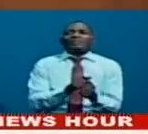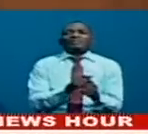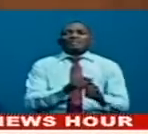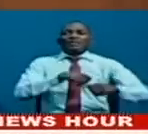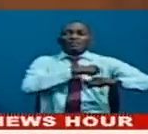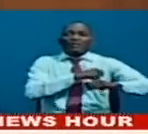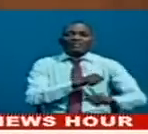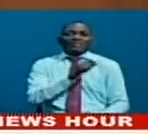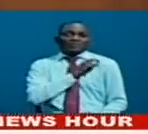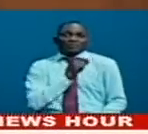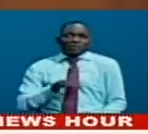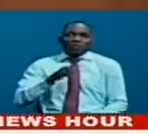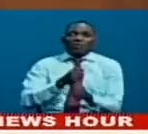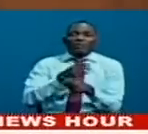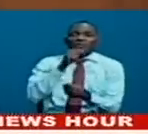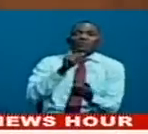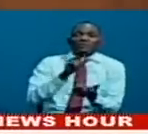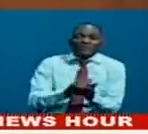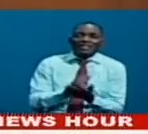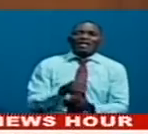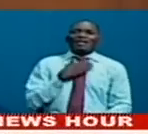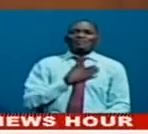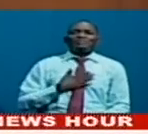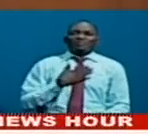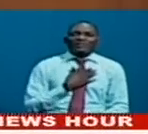area and make sure that